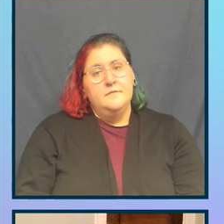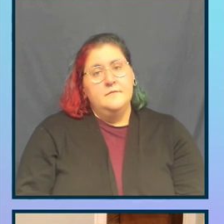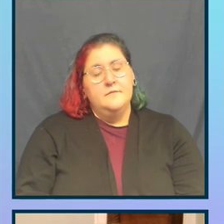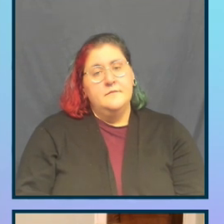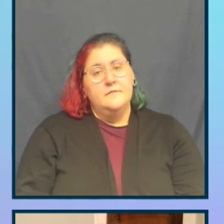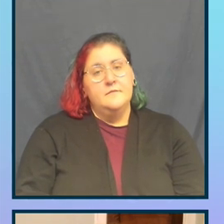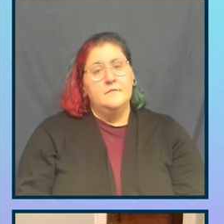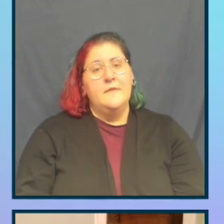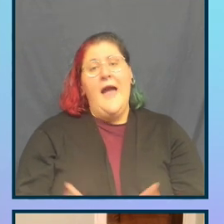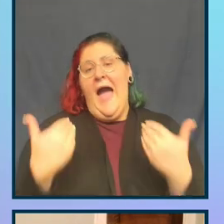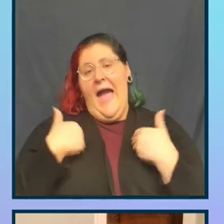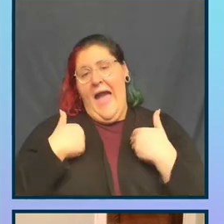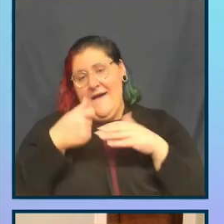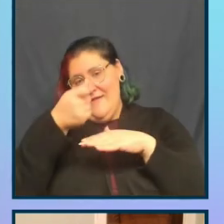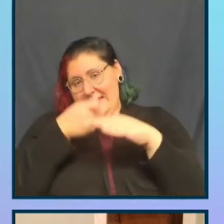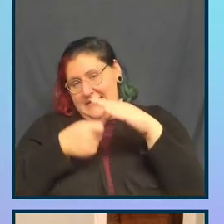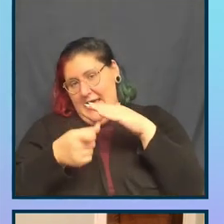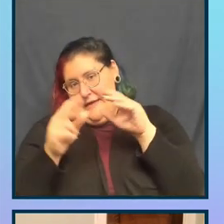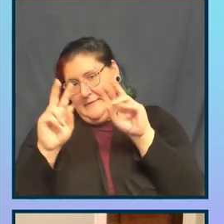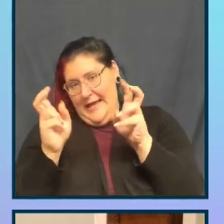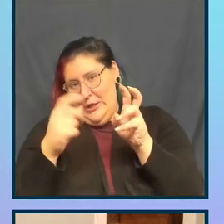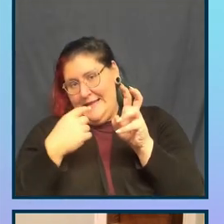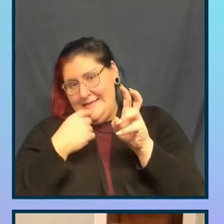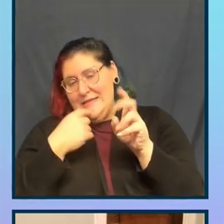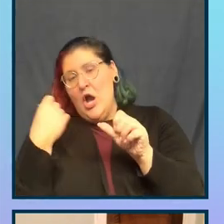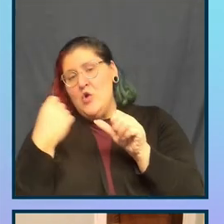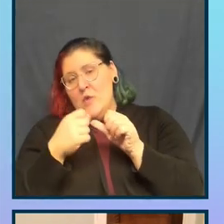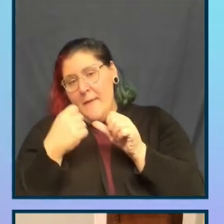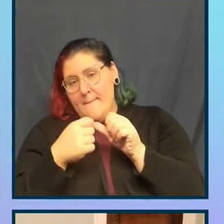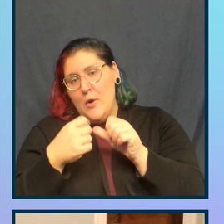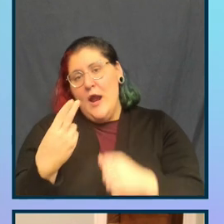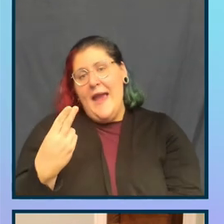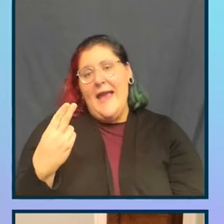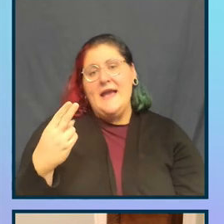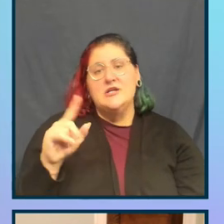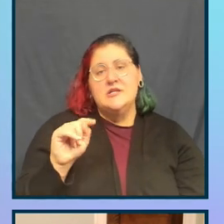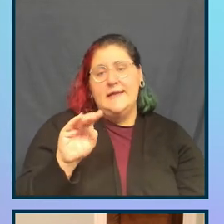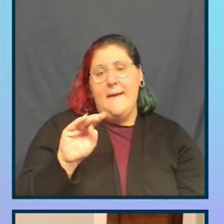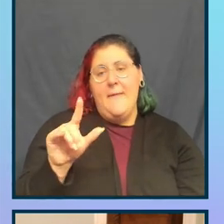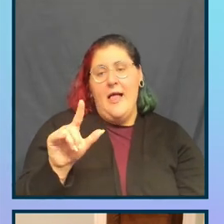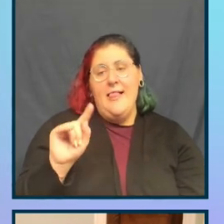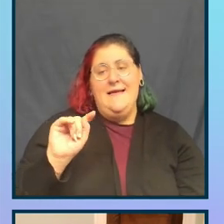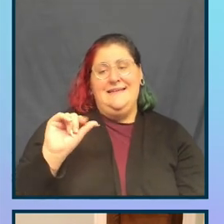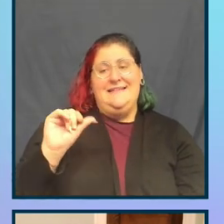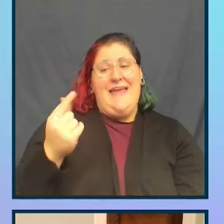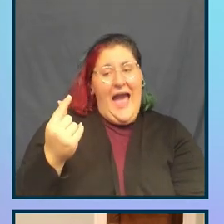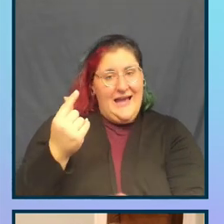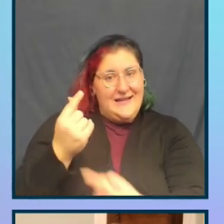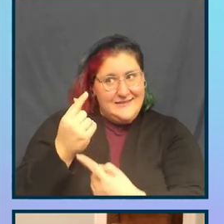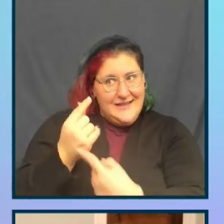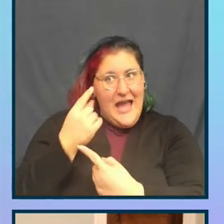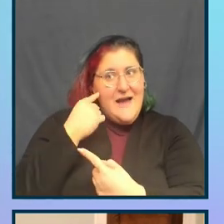Oh, I had a little subtitle there I totally forgot about. Remember, HTML tags are meant to be consumed by a computer and